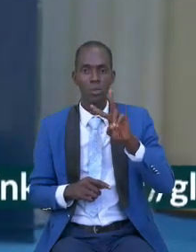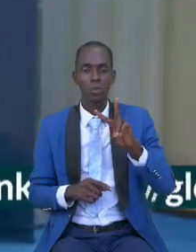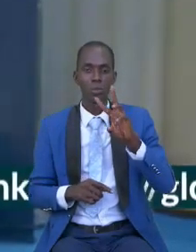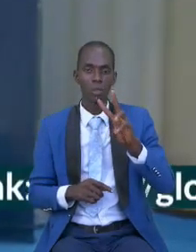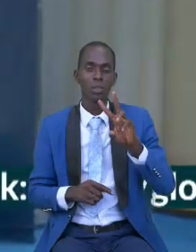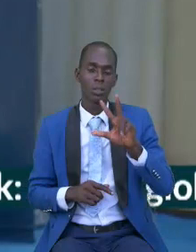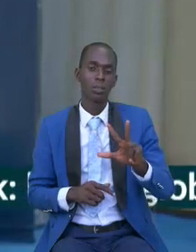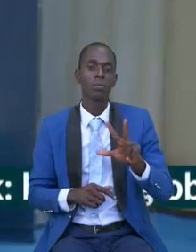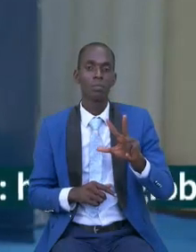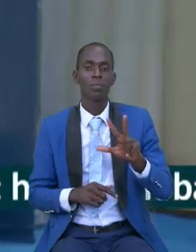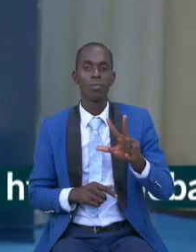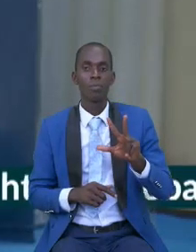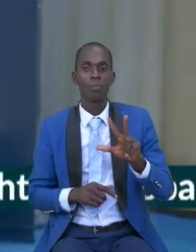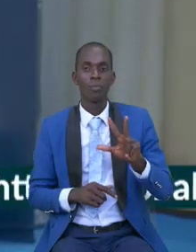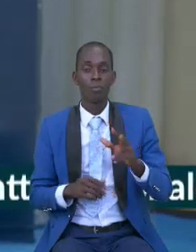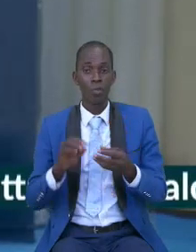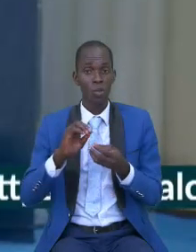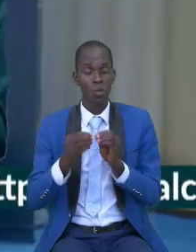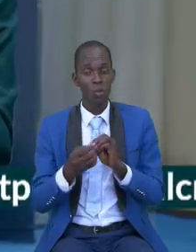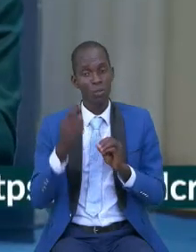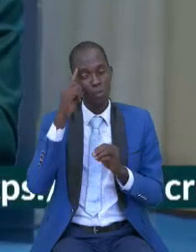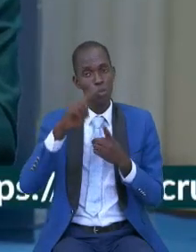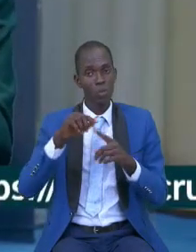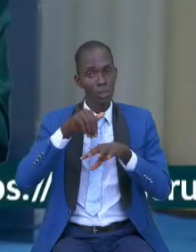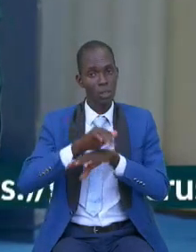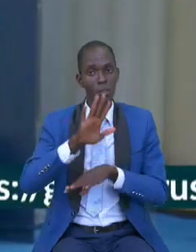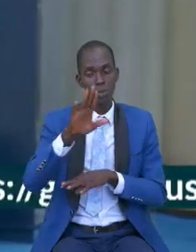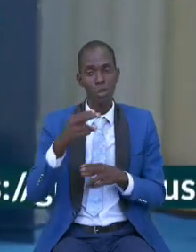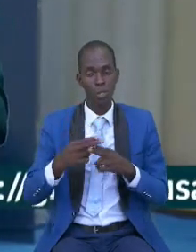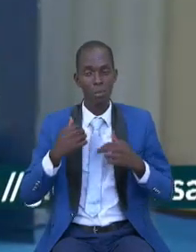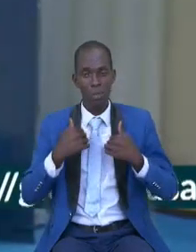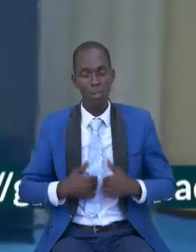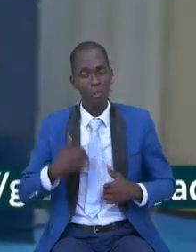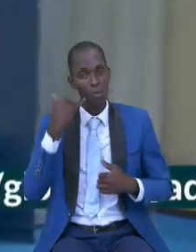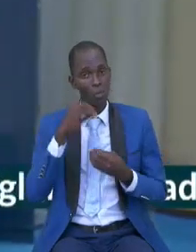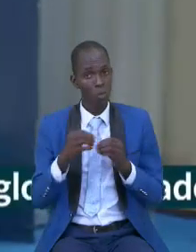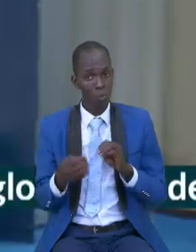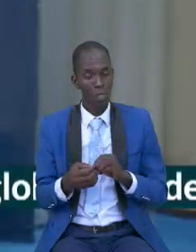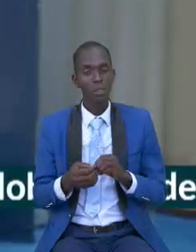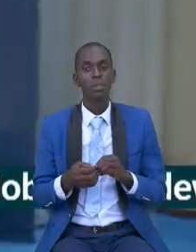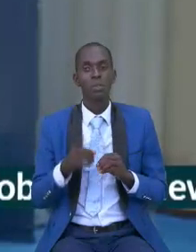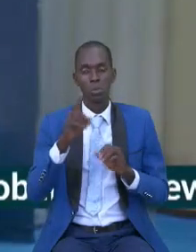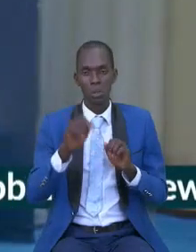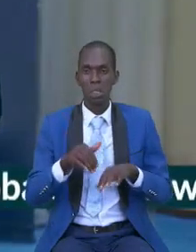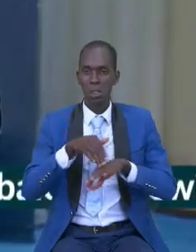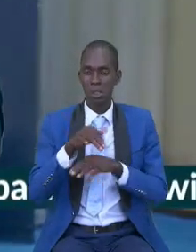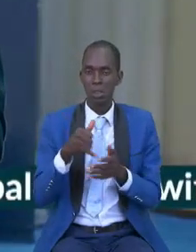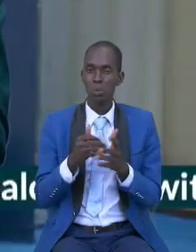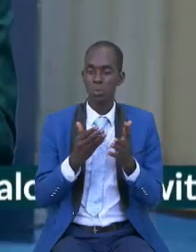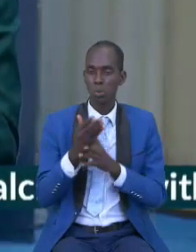+234 91544 49263. Take the number again. Either you send through WhatsApp or through